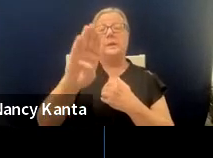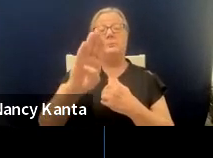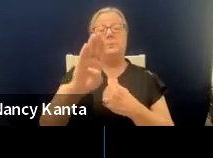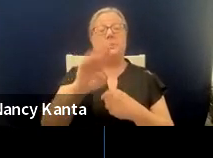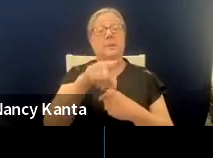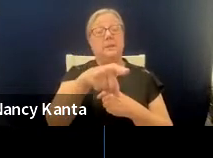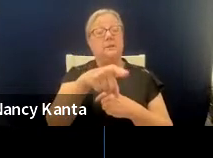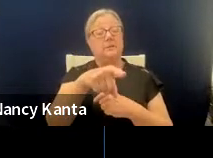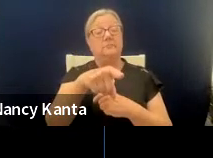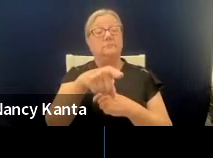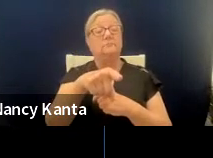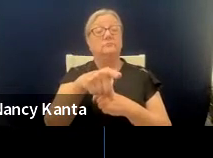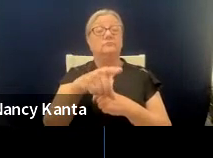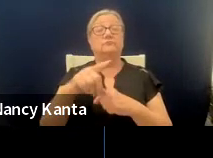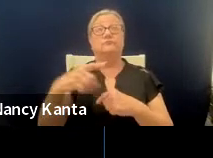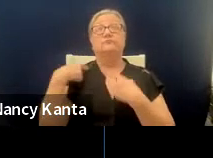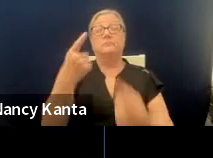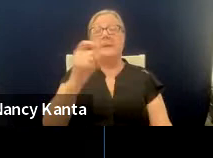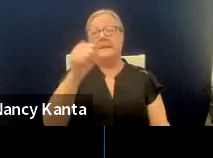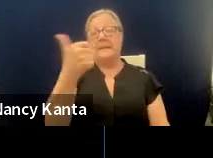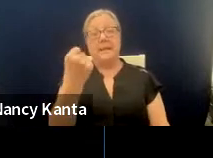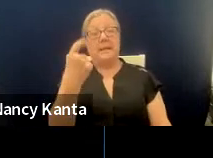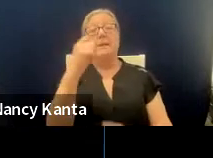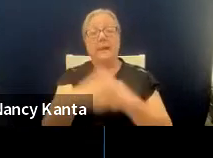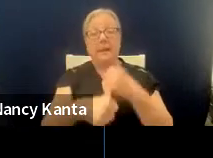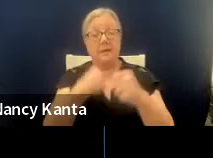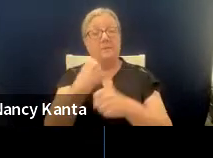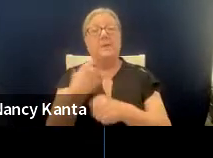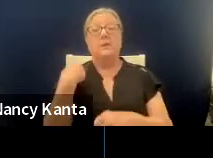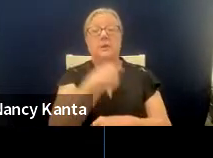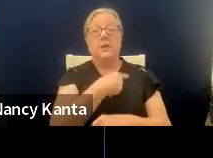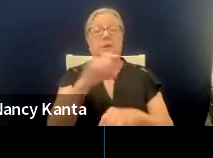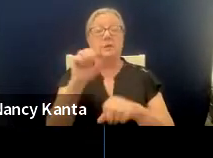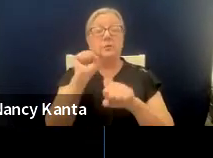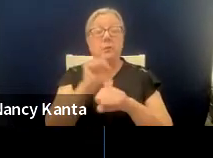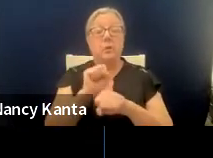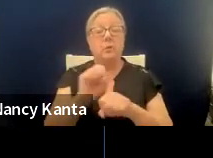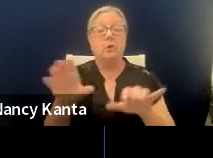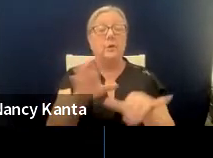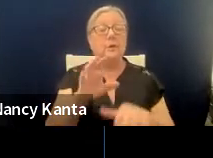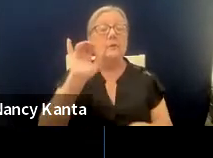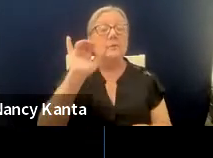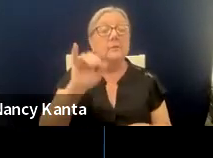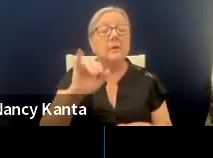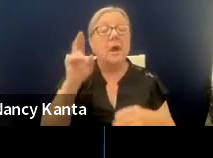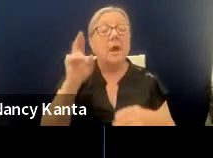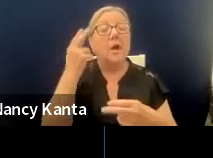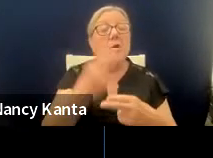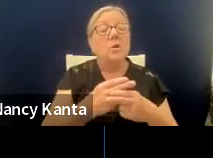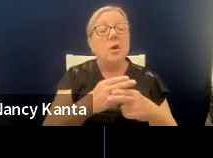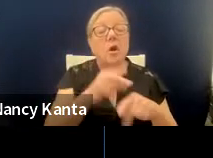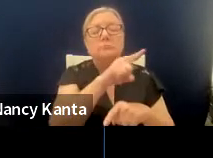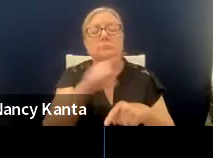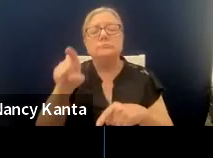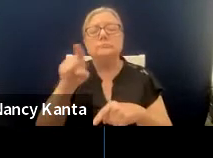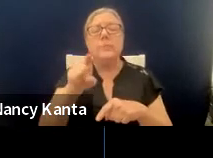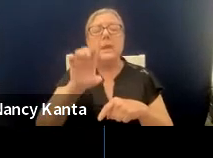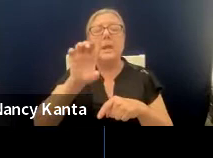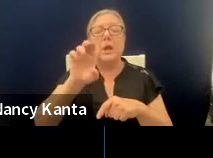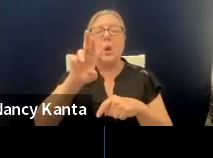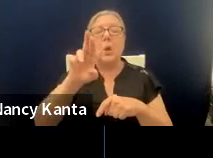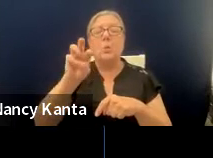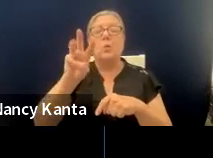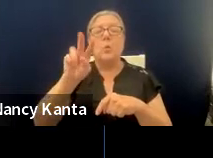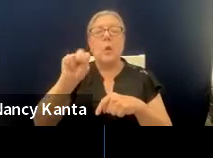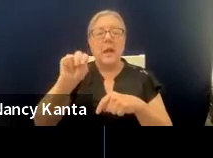past 10 or 11 years now. And it's called the Krunuusilauta Crown Bridges project in Helsinki.